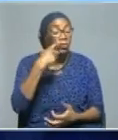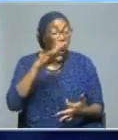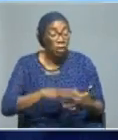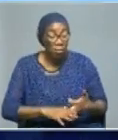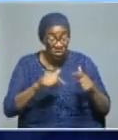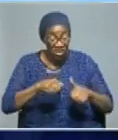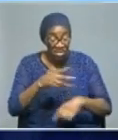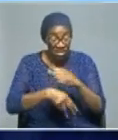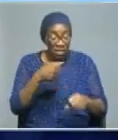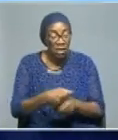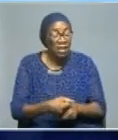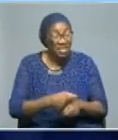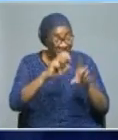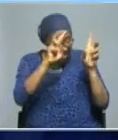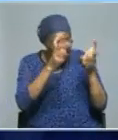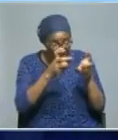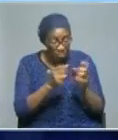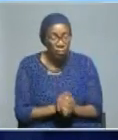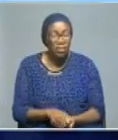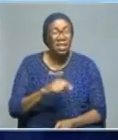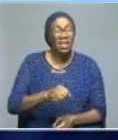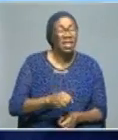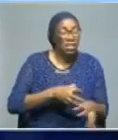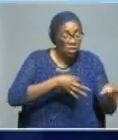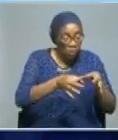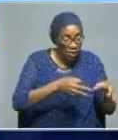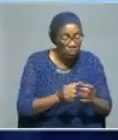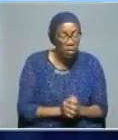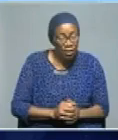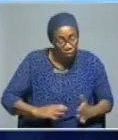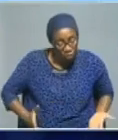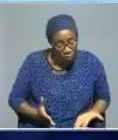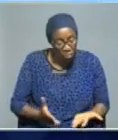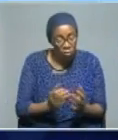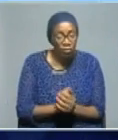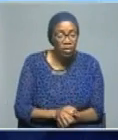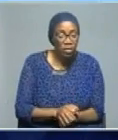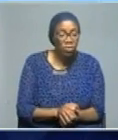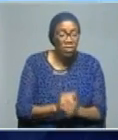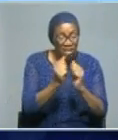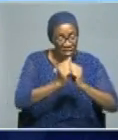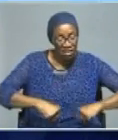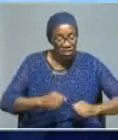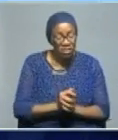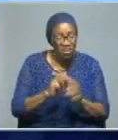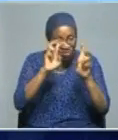year's specific theme. I just wanted you to talk to us about the motivation around the selection of the theme.